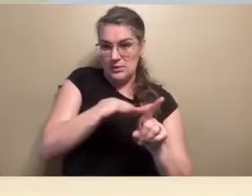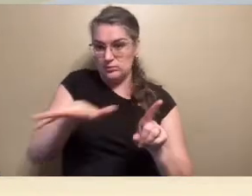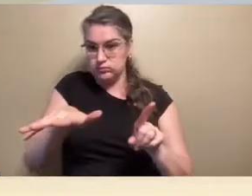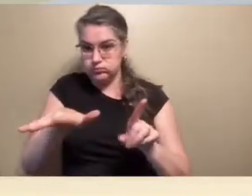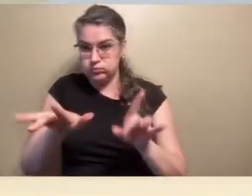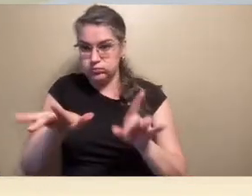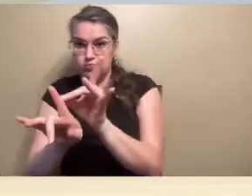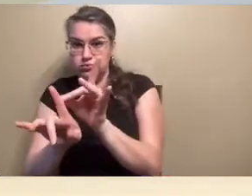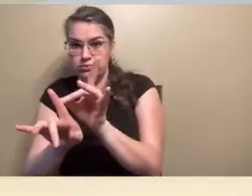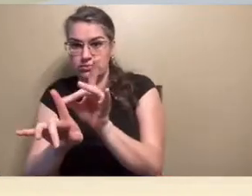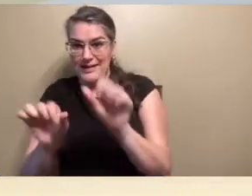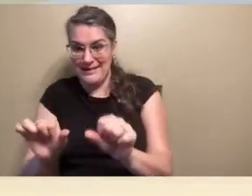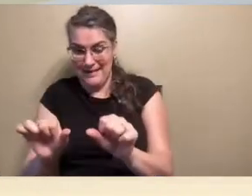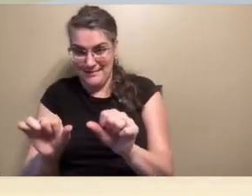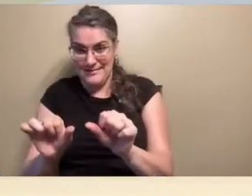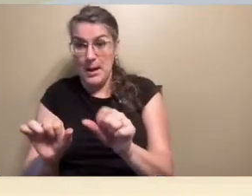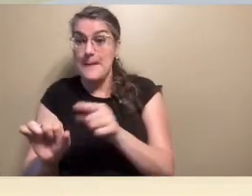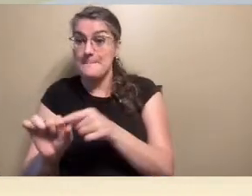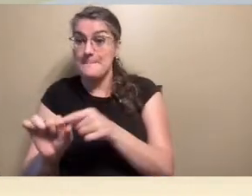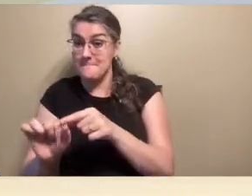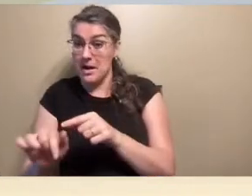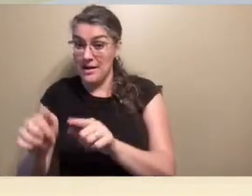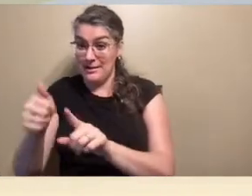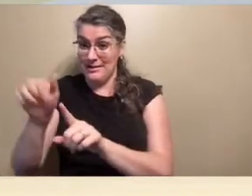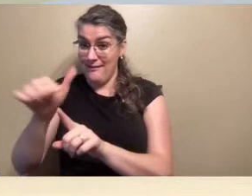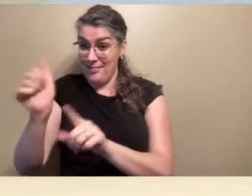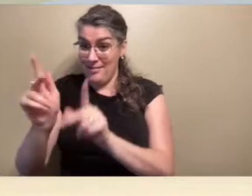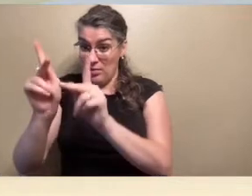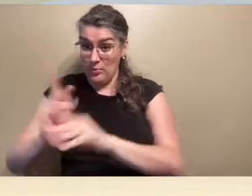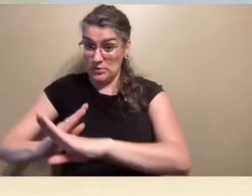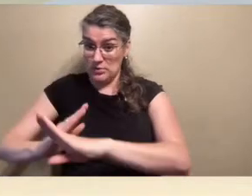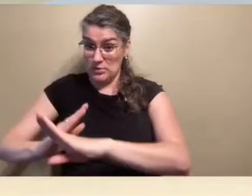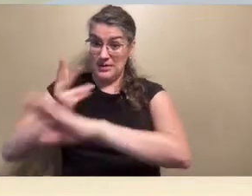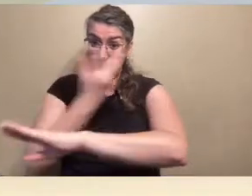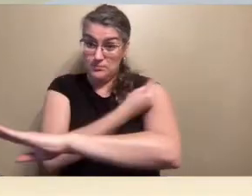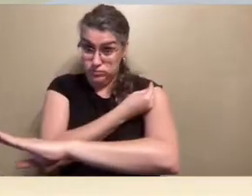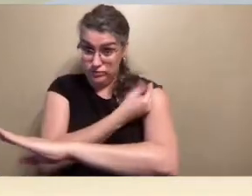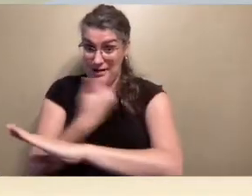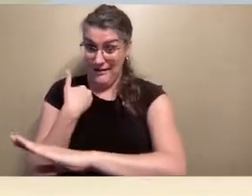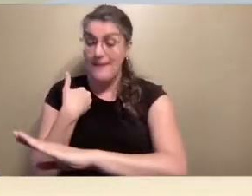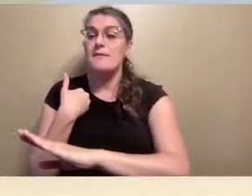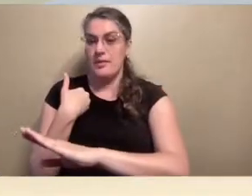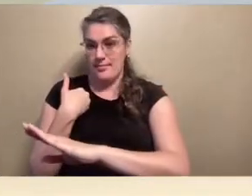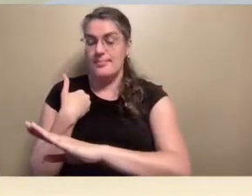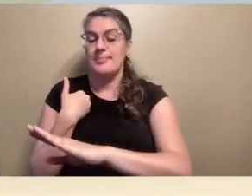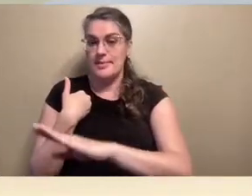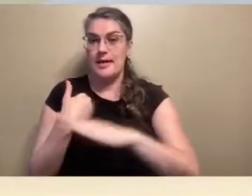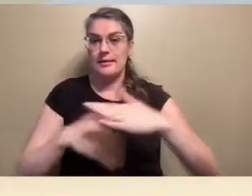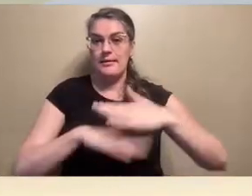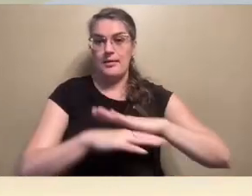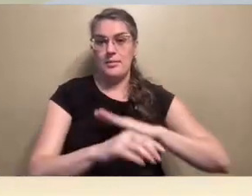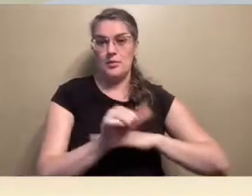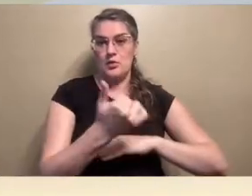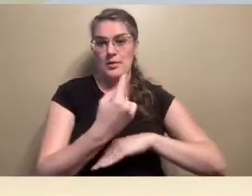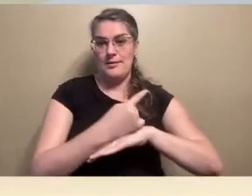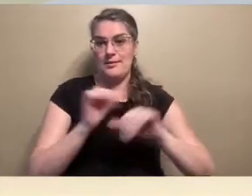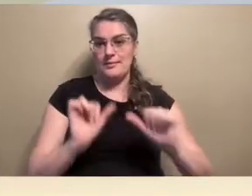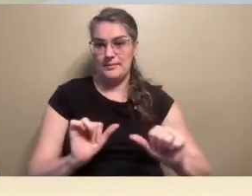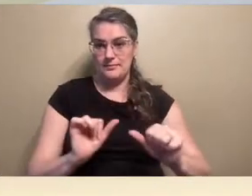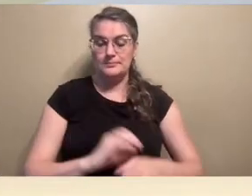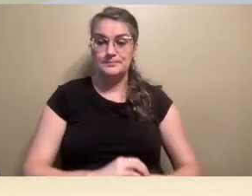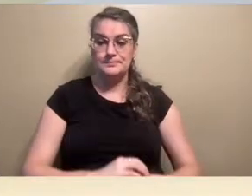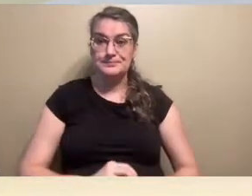cases happen in people who are fully immunized, and the number is really small. So that's why if close contacts are